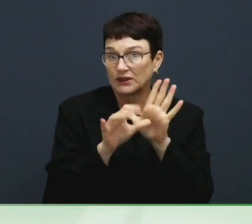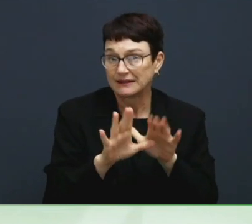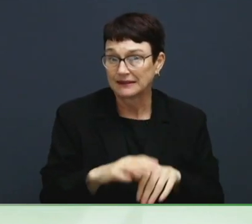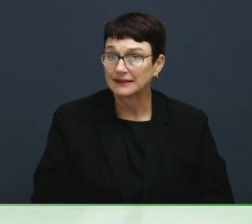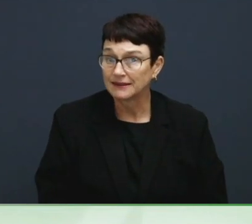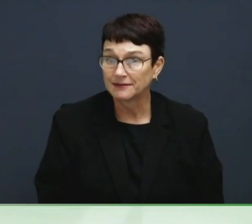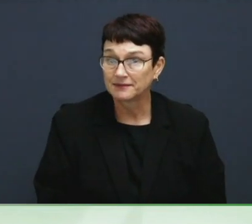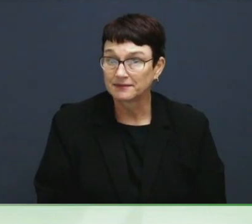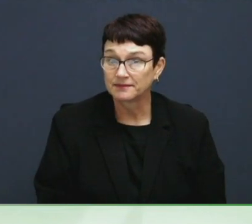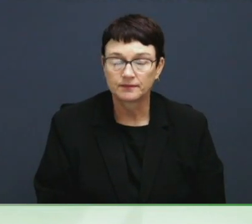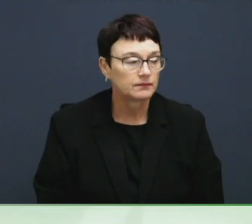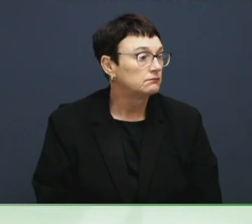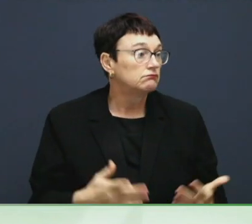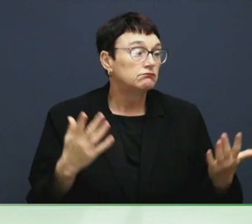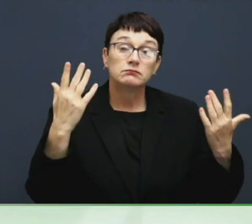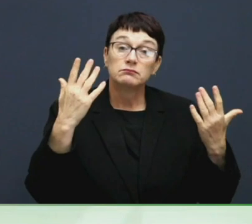Any final questions?